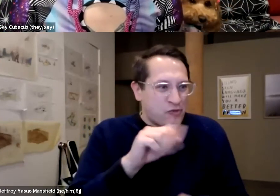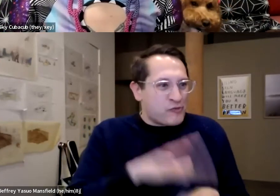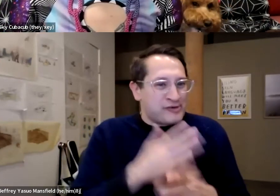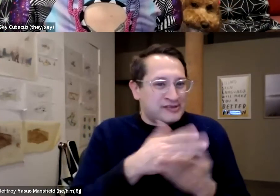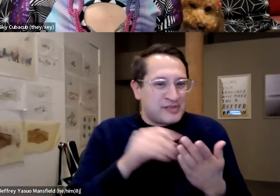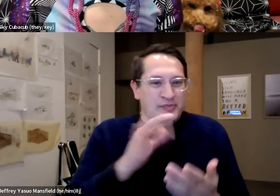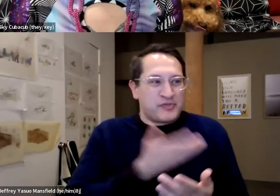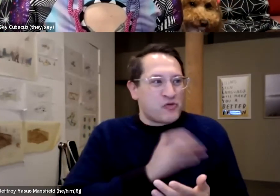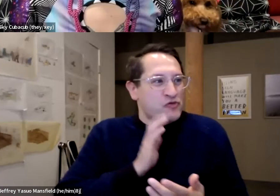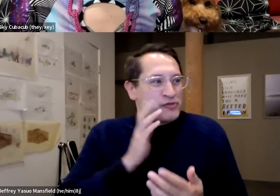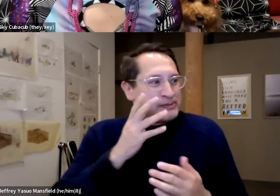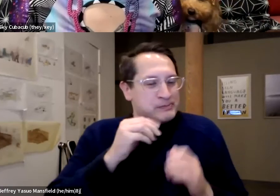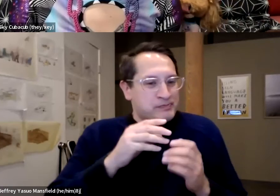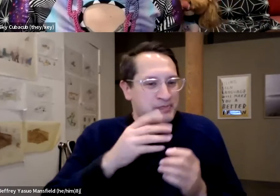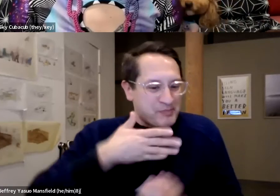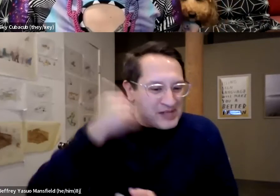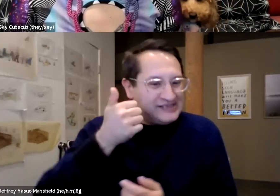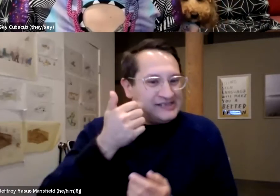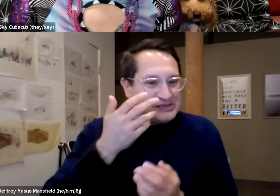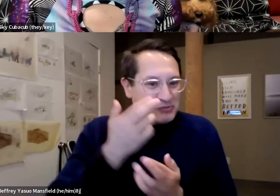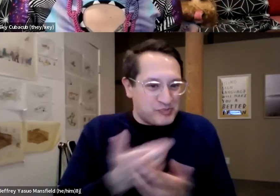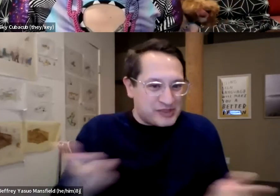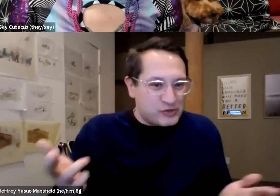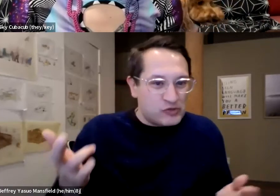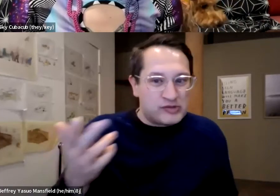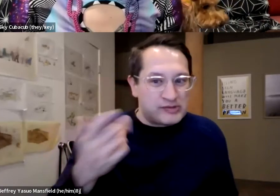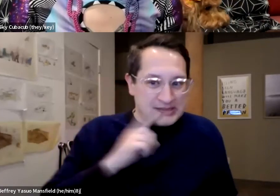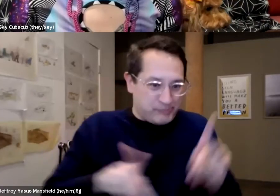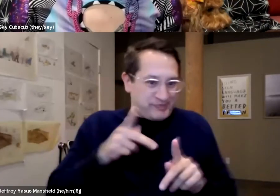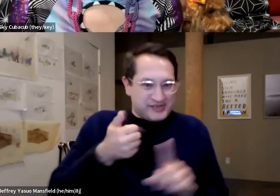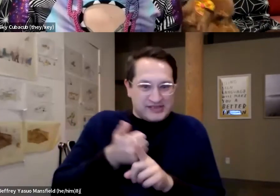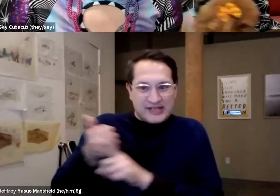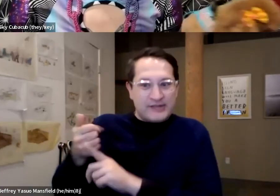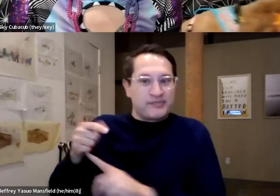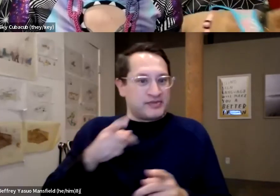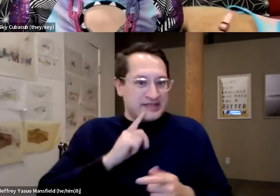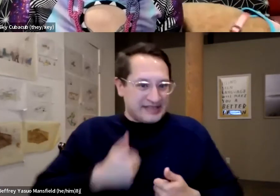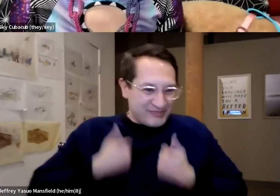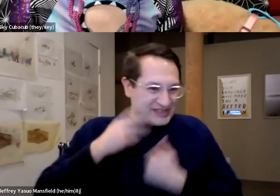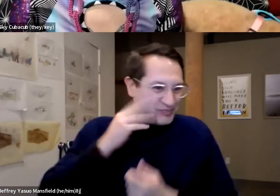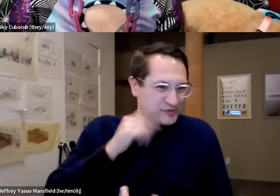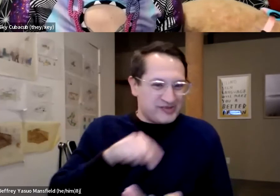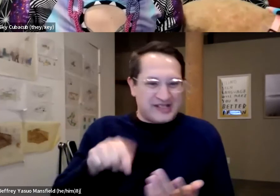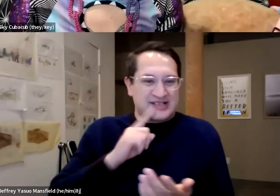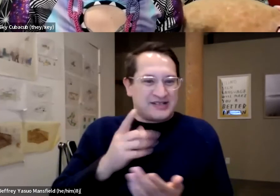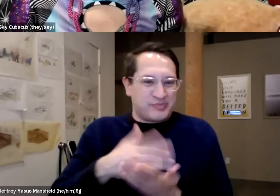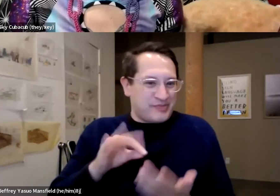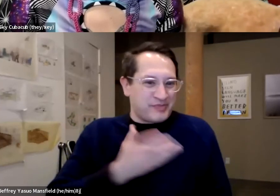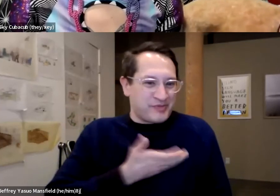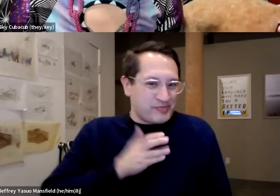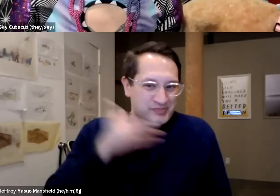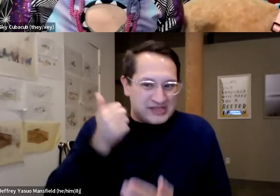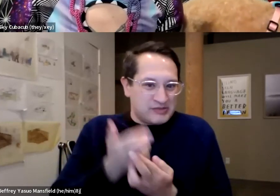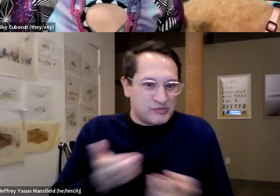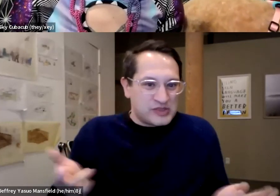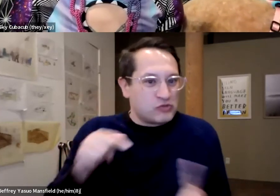We are missing out on some of our best resources. It's people, it's lived